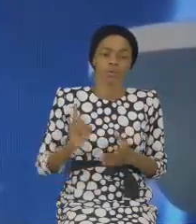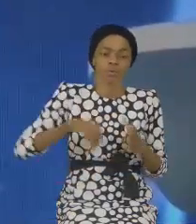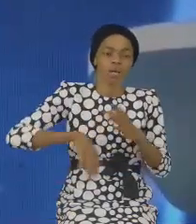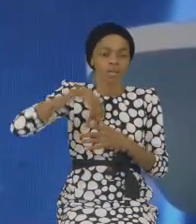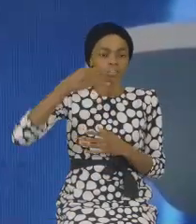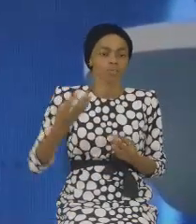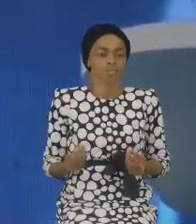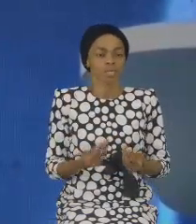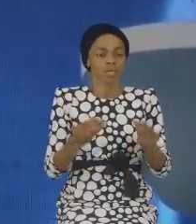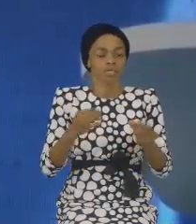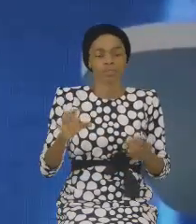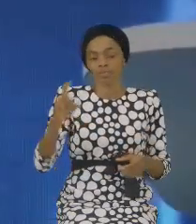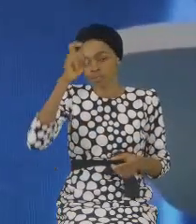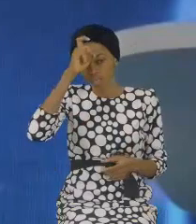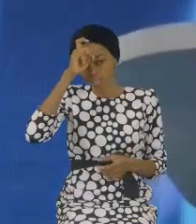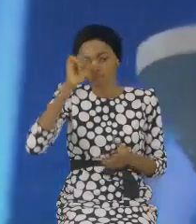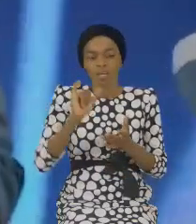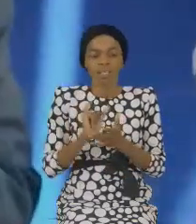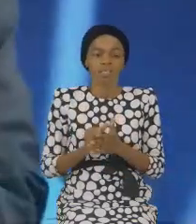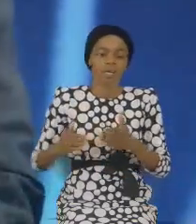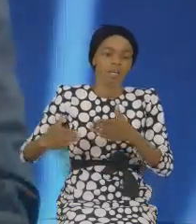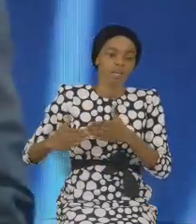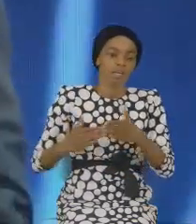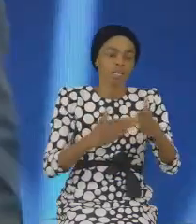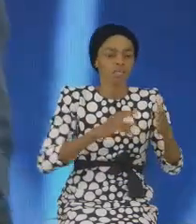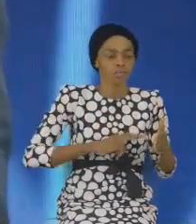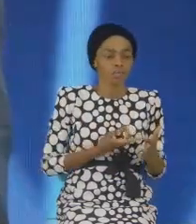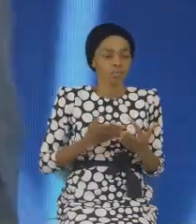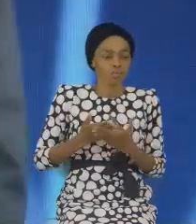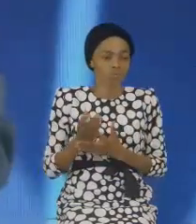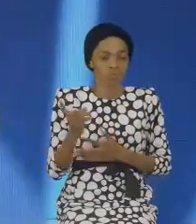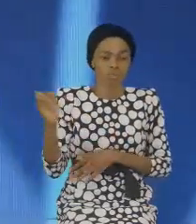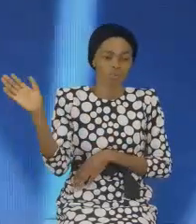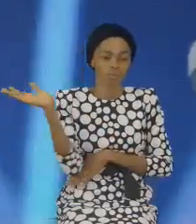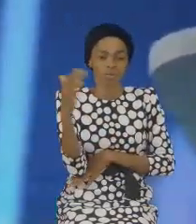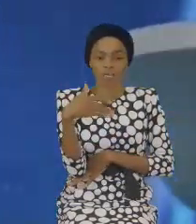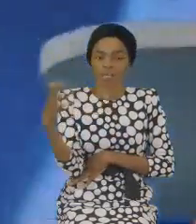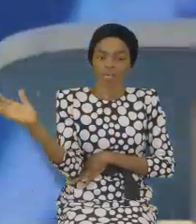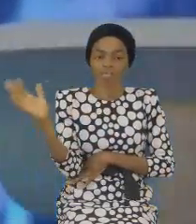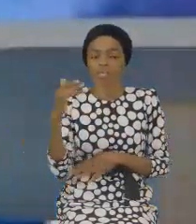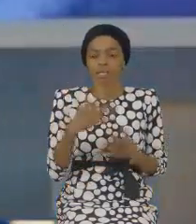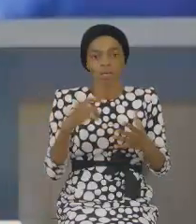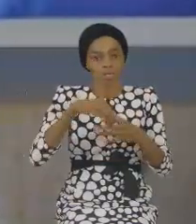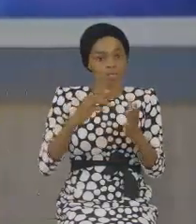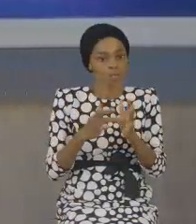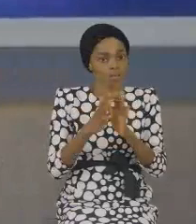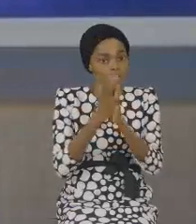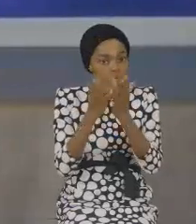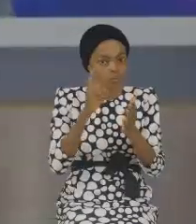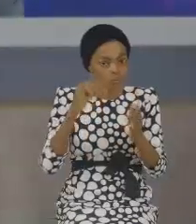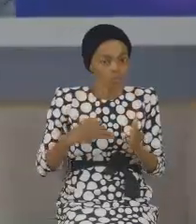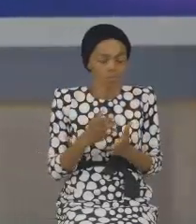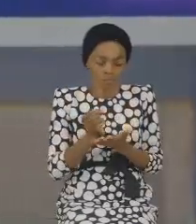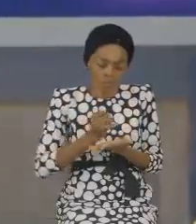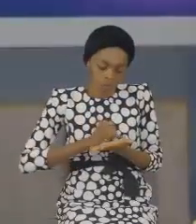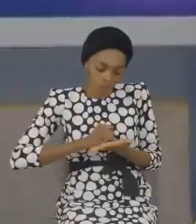the land of Egypt, that led us through the wilderness? In your Bible, you want to underline the first